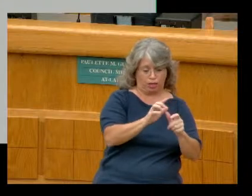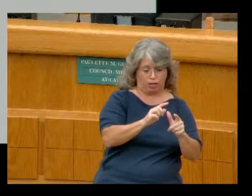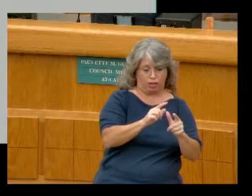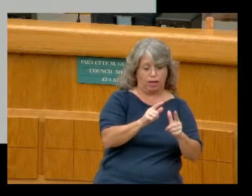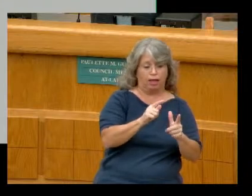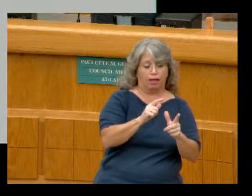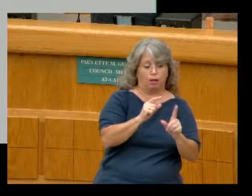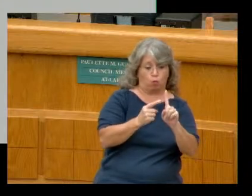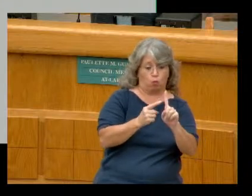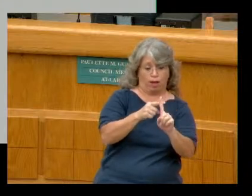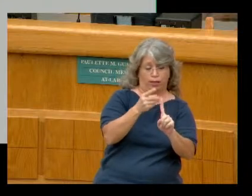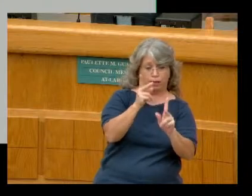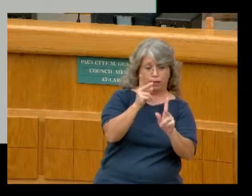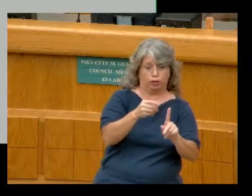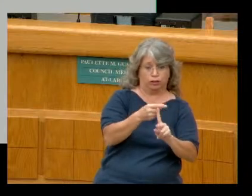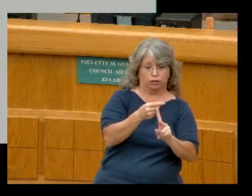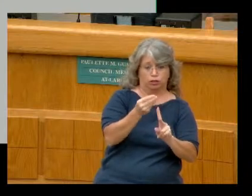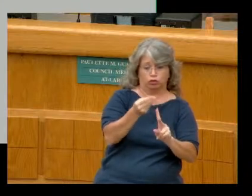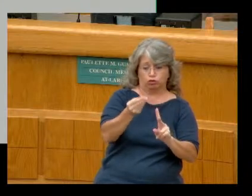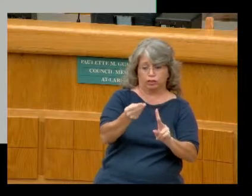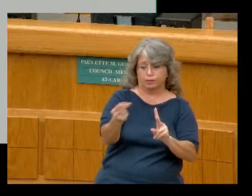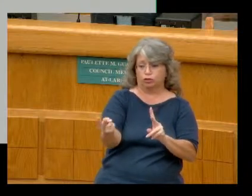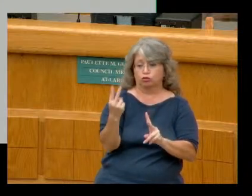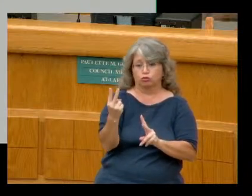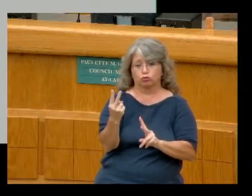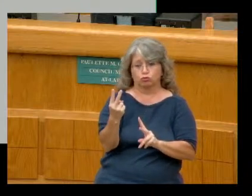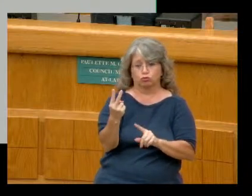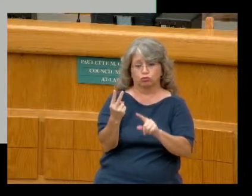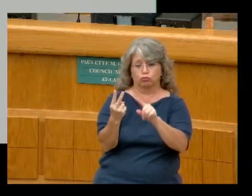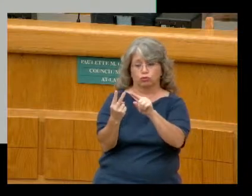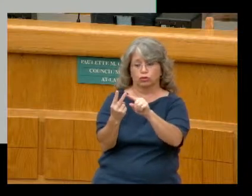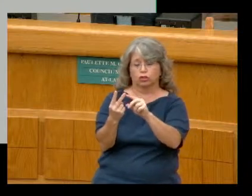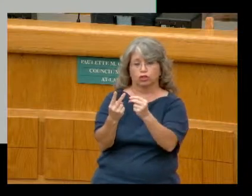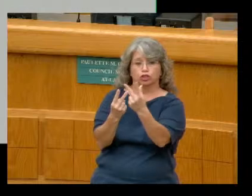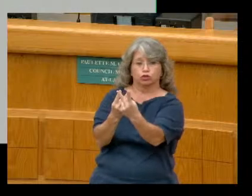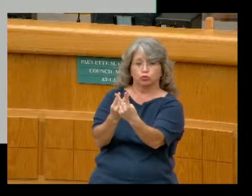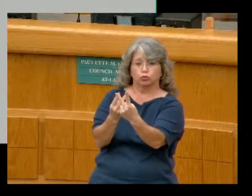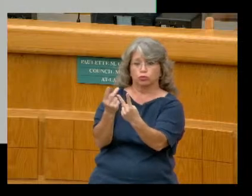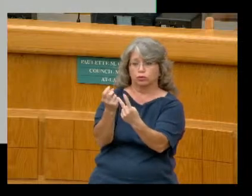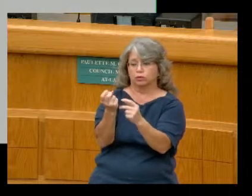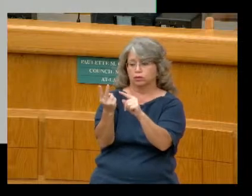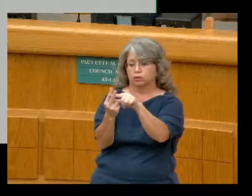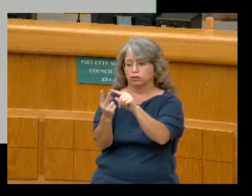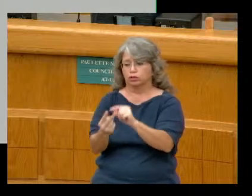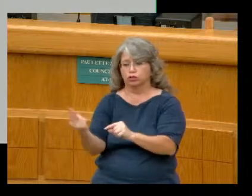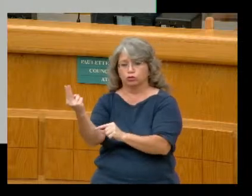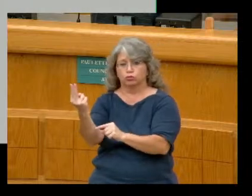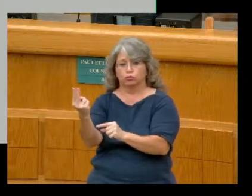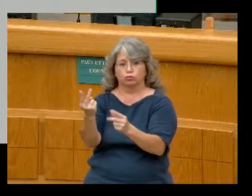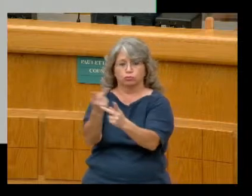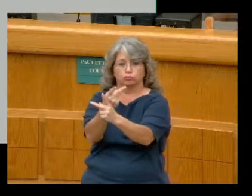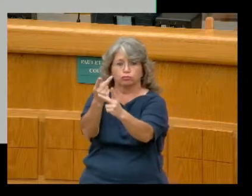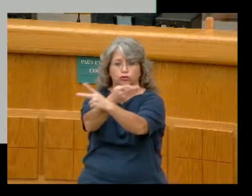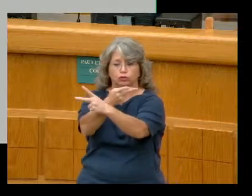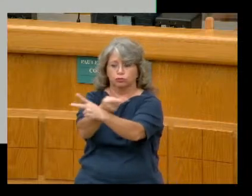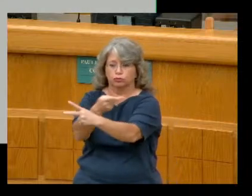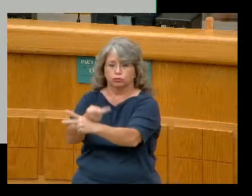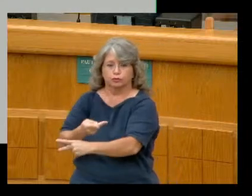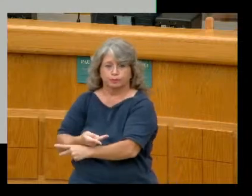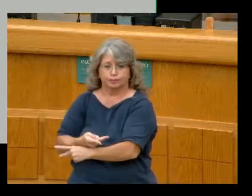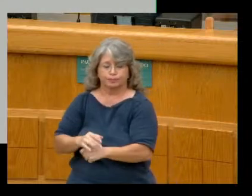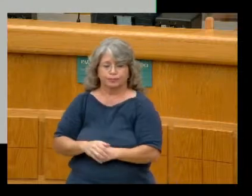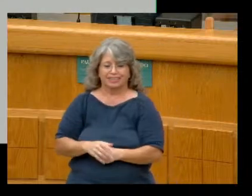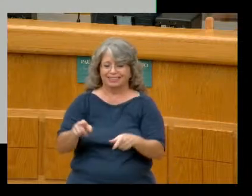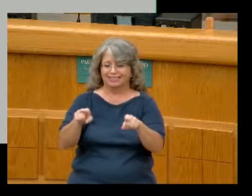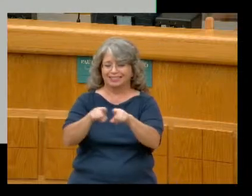That exponential growth can really take over fast, just like in El Paso. And you can see here that what we project right now